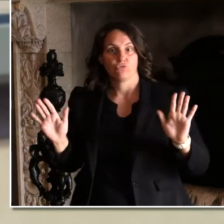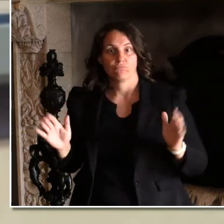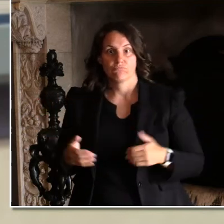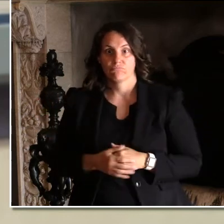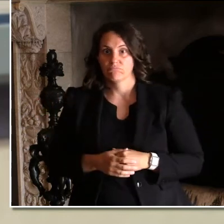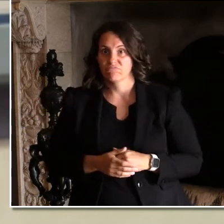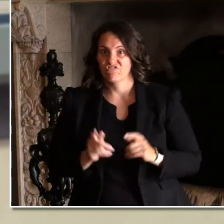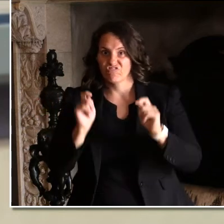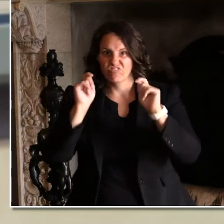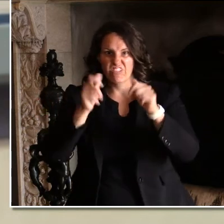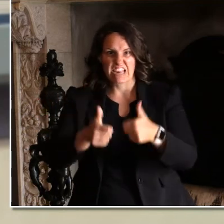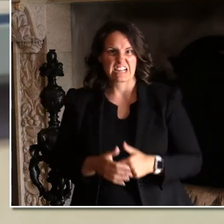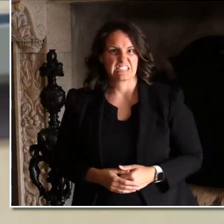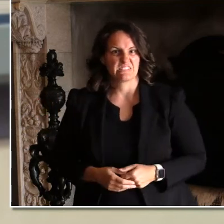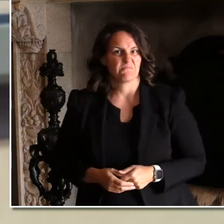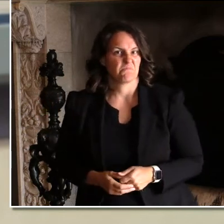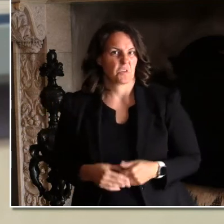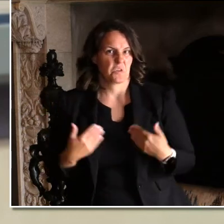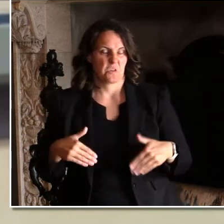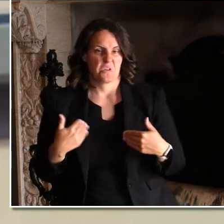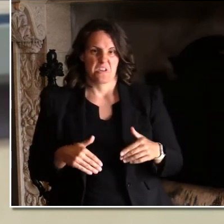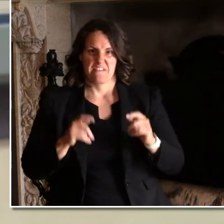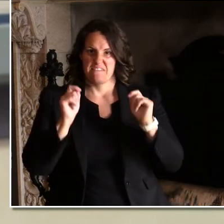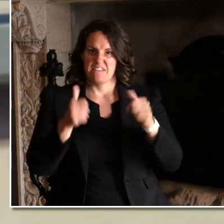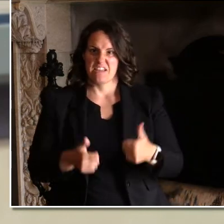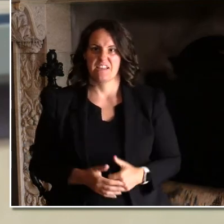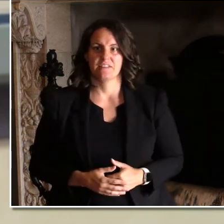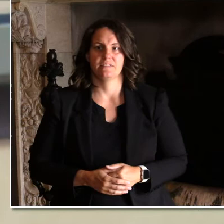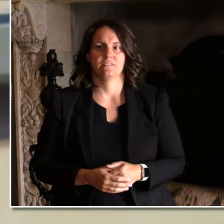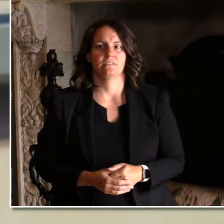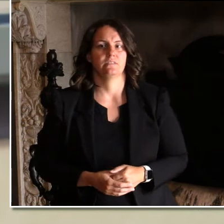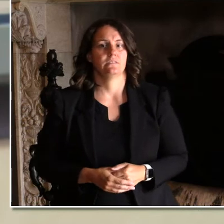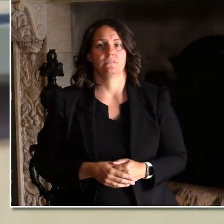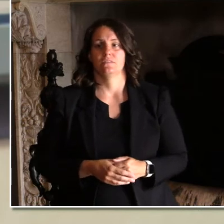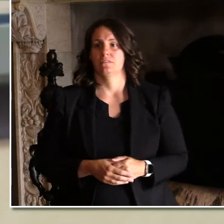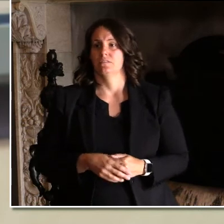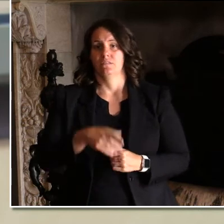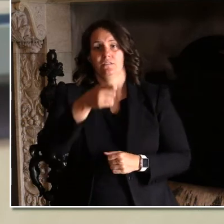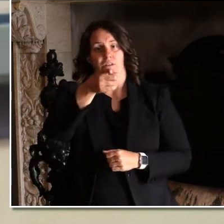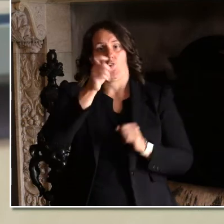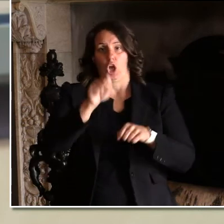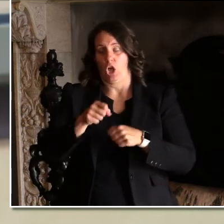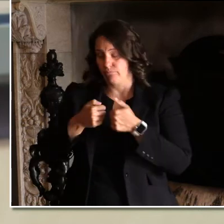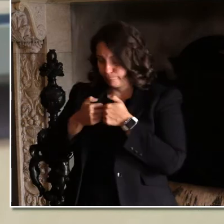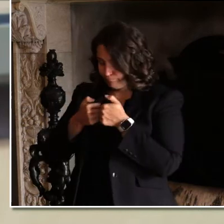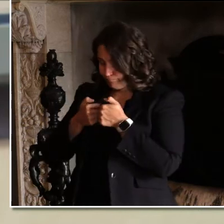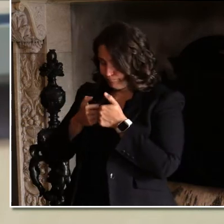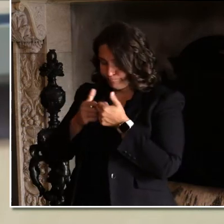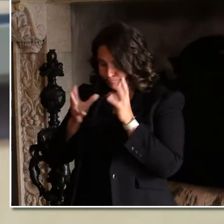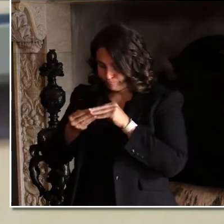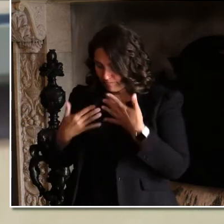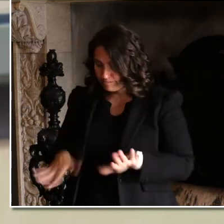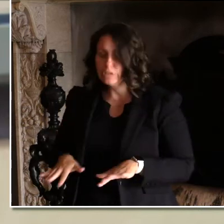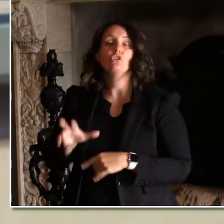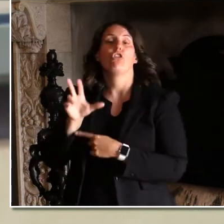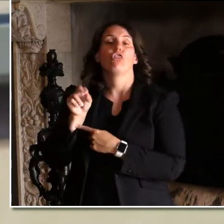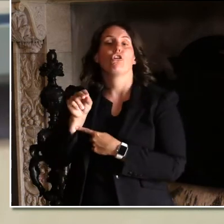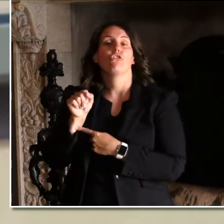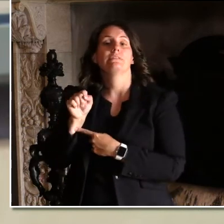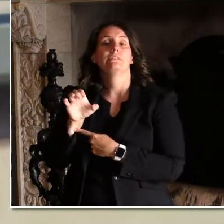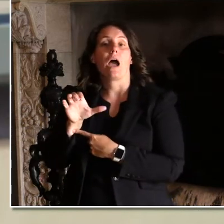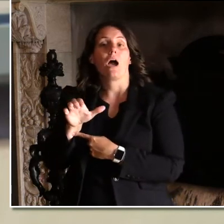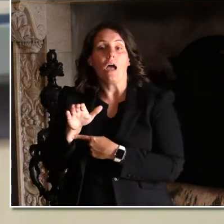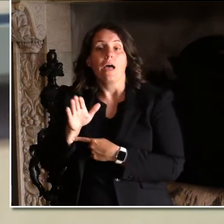quick. It could take as short as 30 seconds. So you're really cutting the time down drastically that it requires us